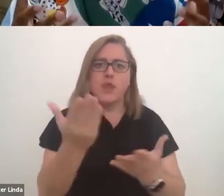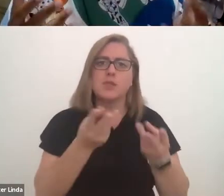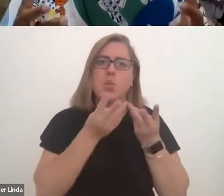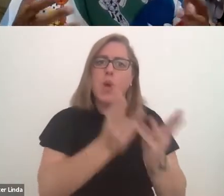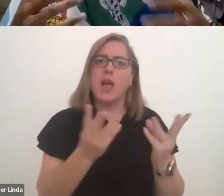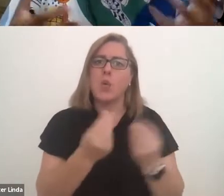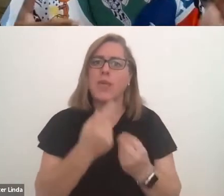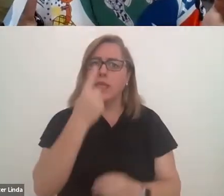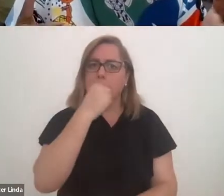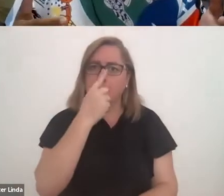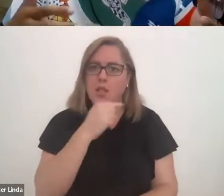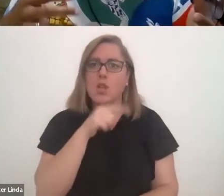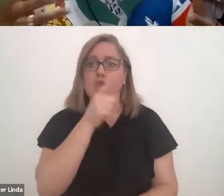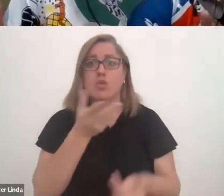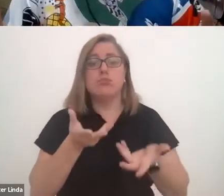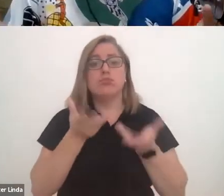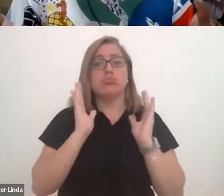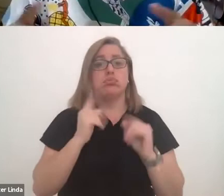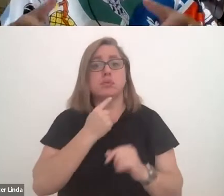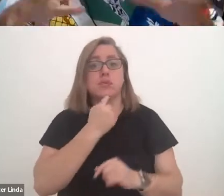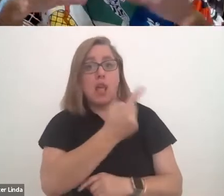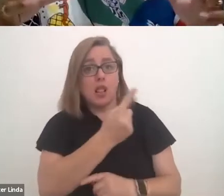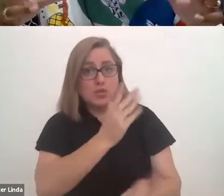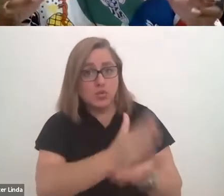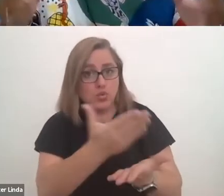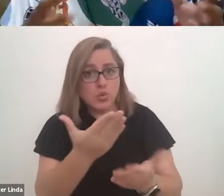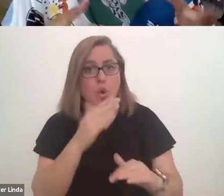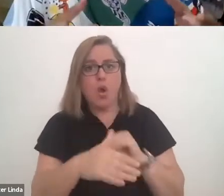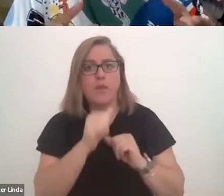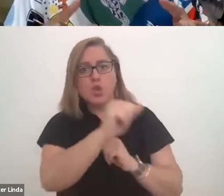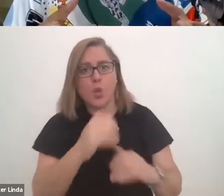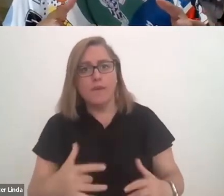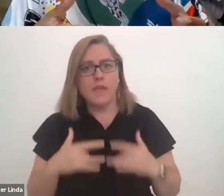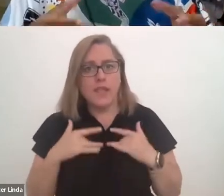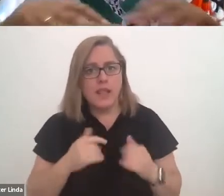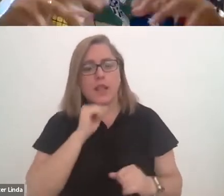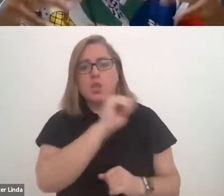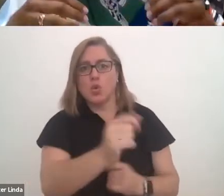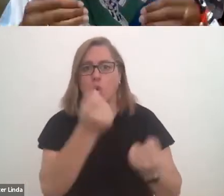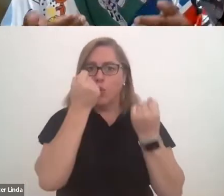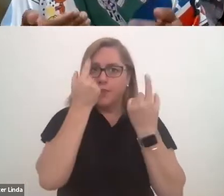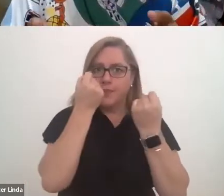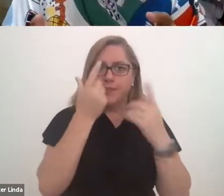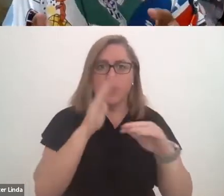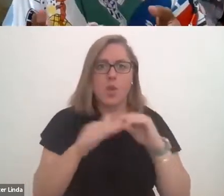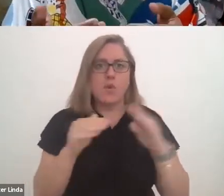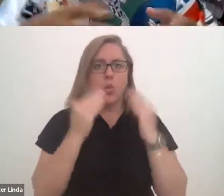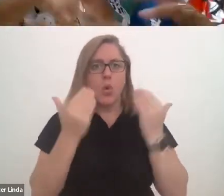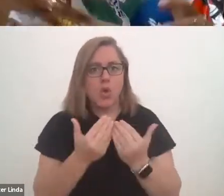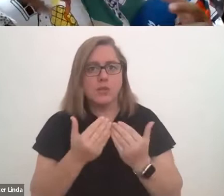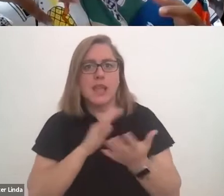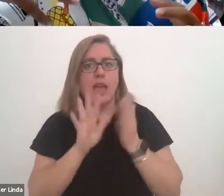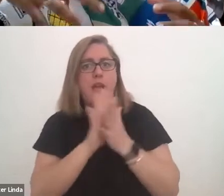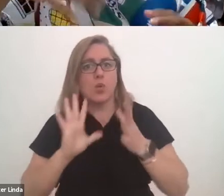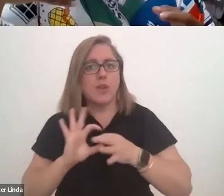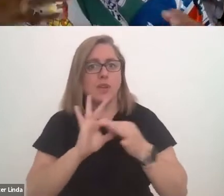tell your truths about your feelings and perceptions, and it reveals so much about yourself and how you feel about the world. Mm. And then